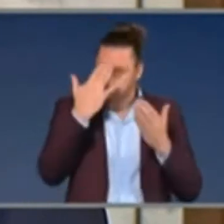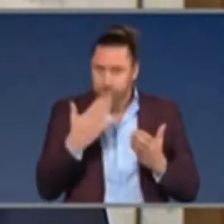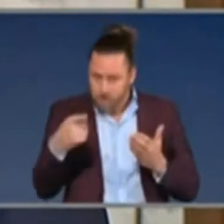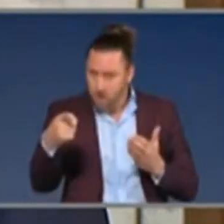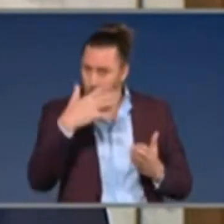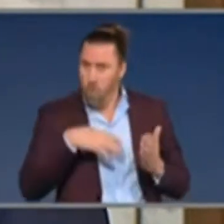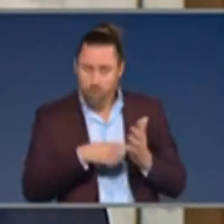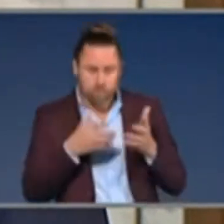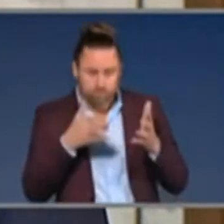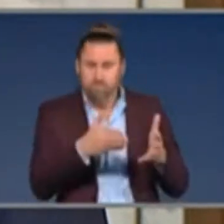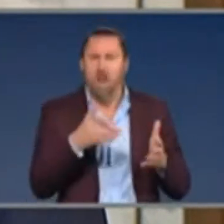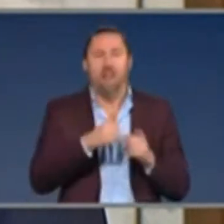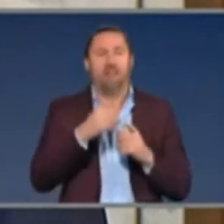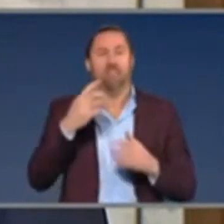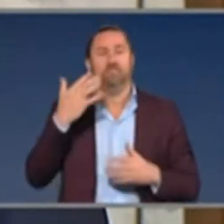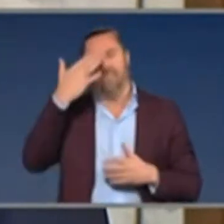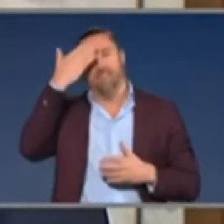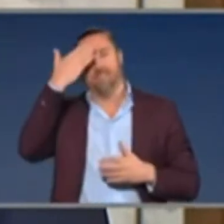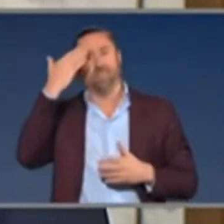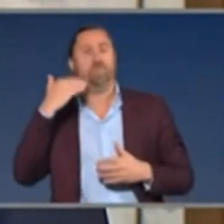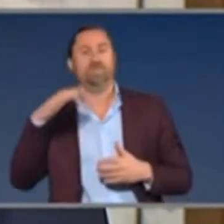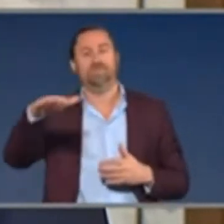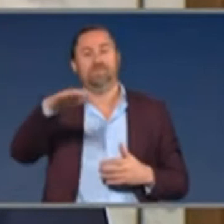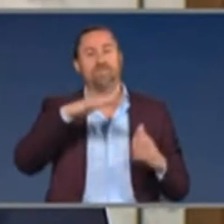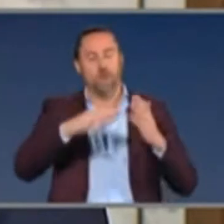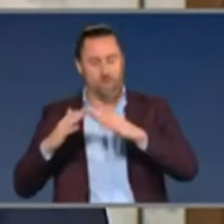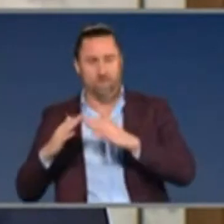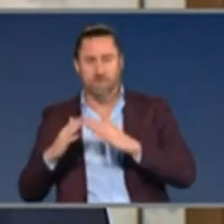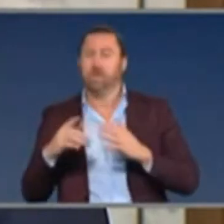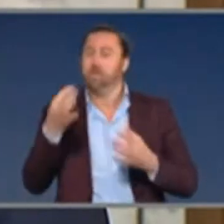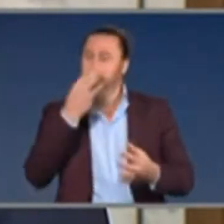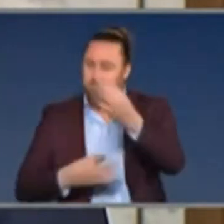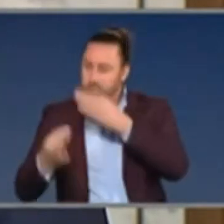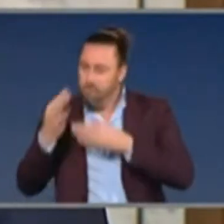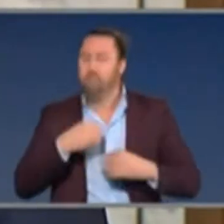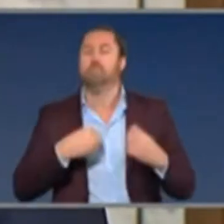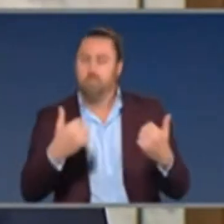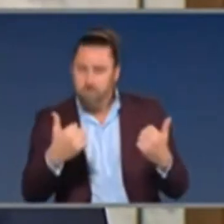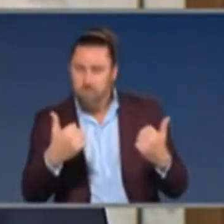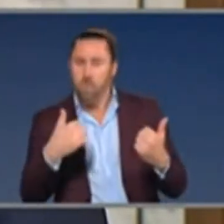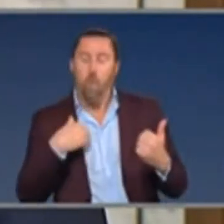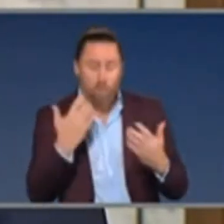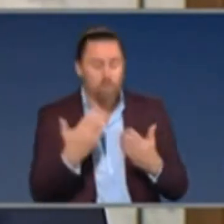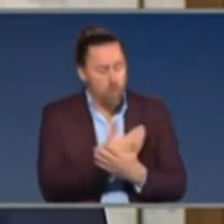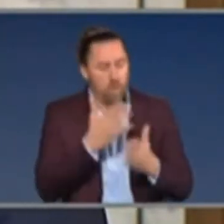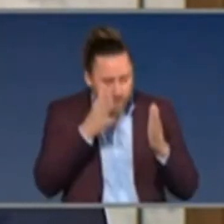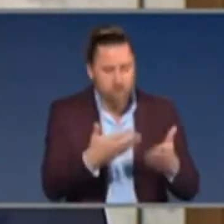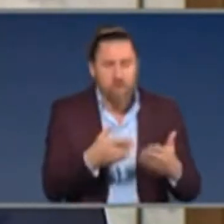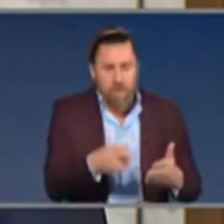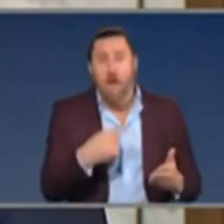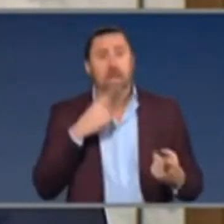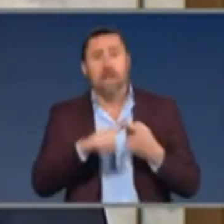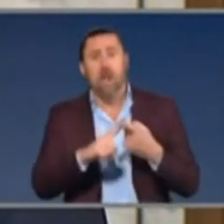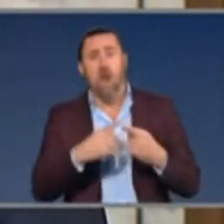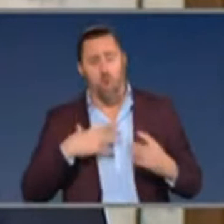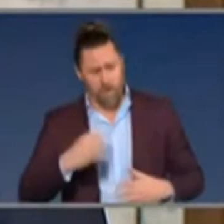made, and we will come back with further work, but the target is still